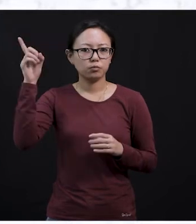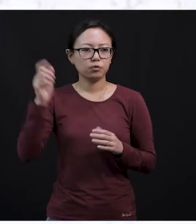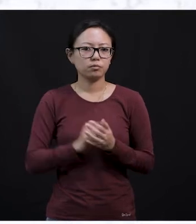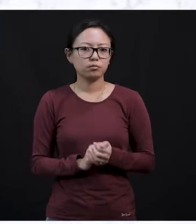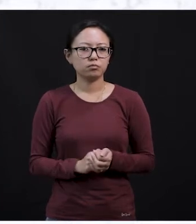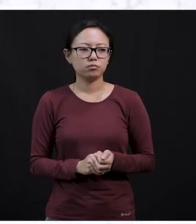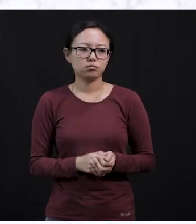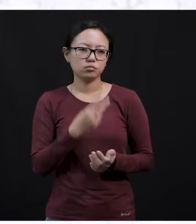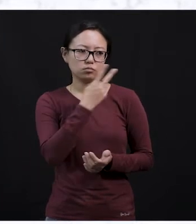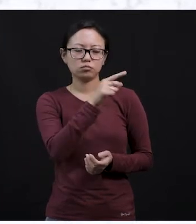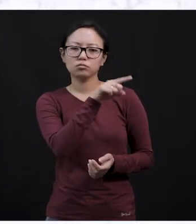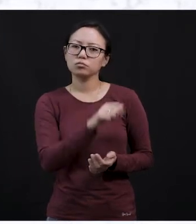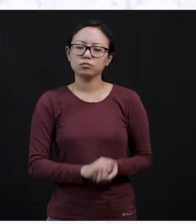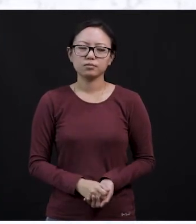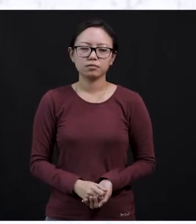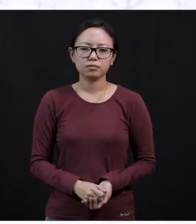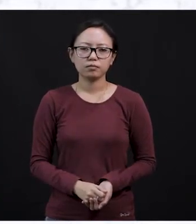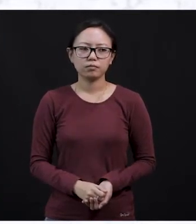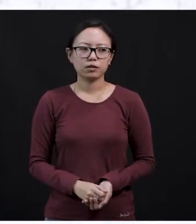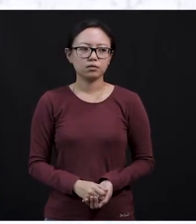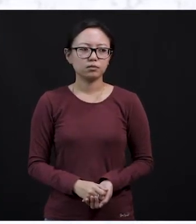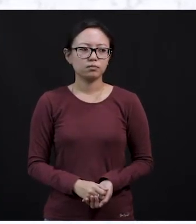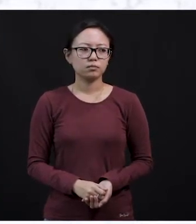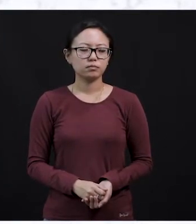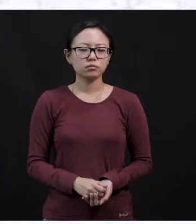looked like. Now, in